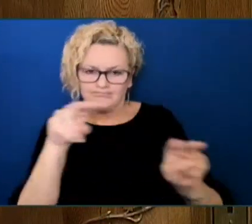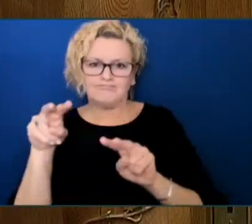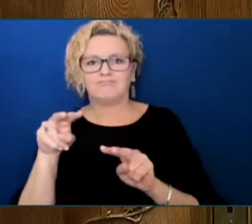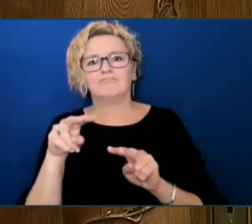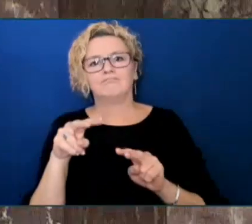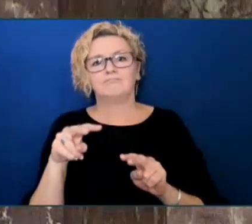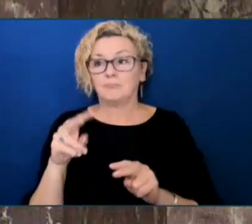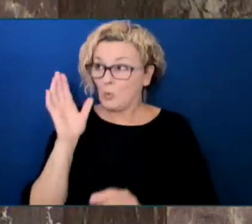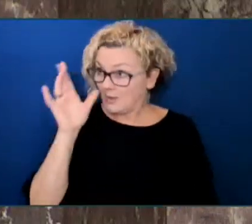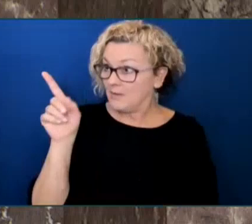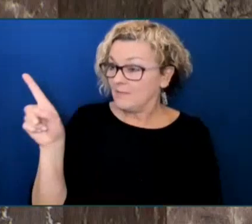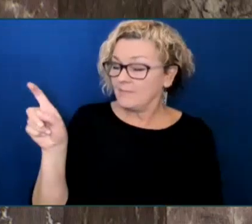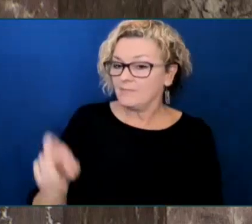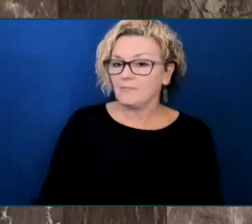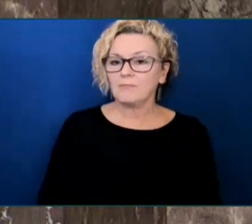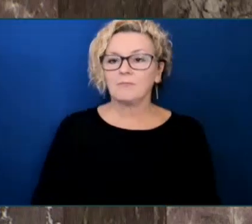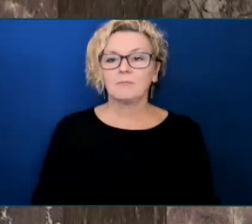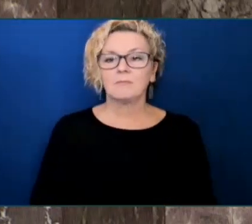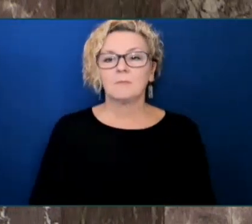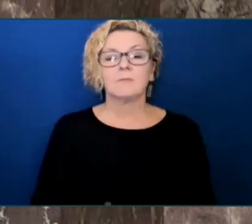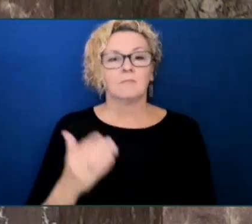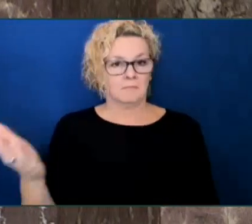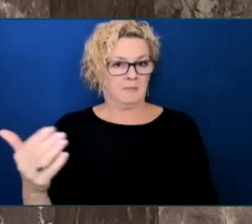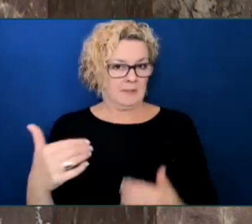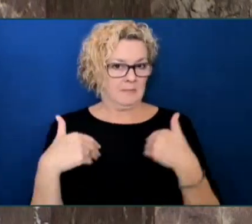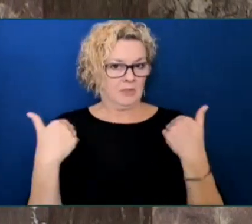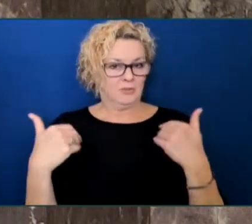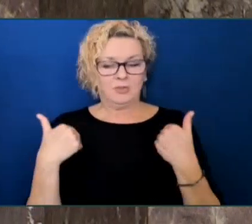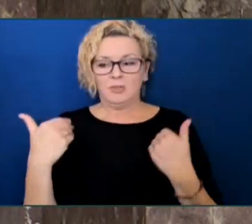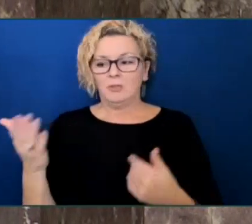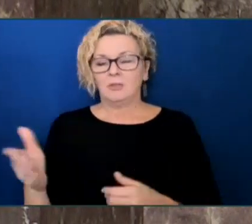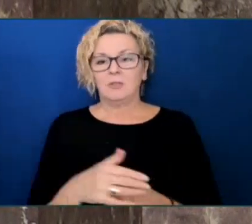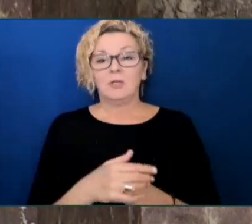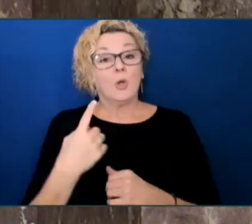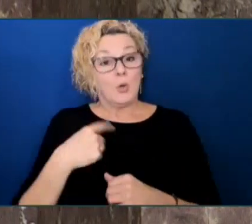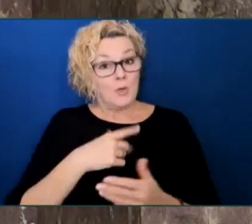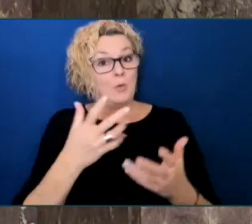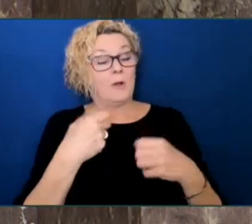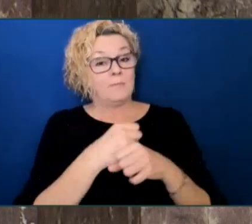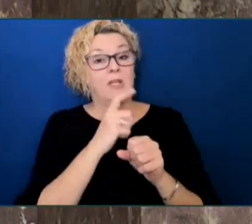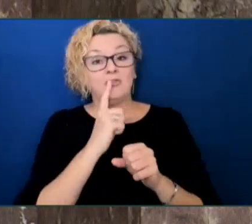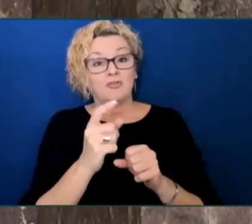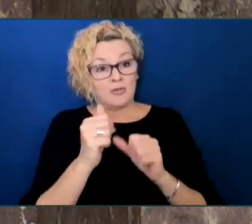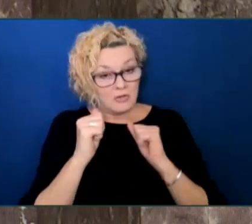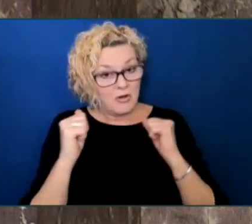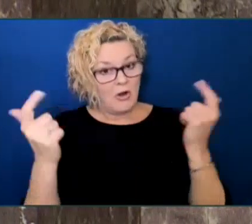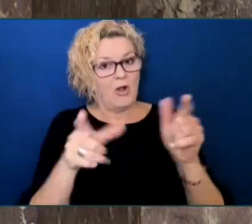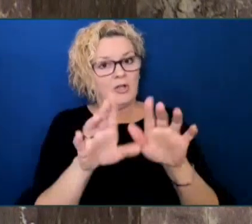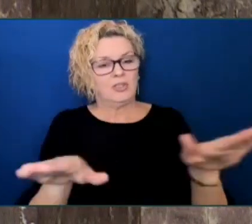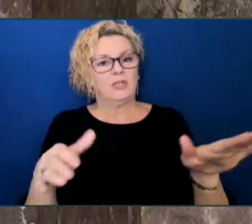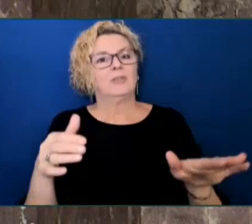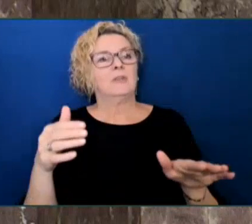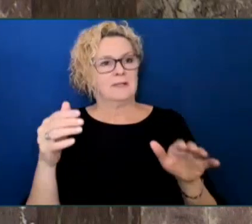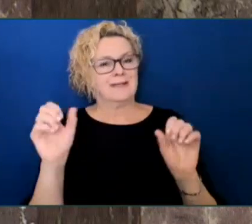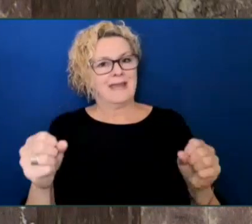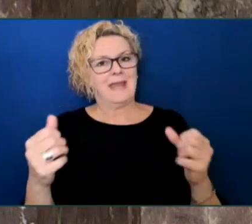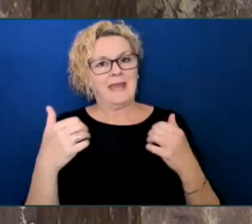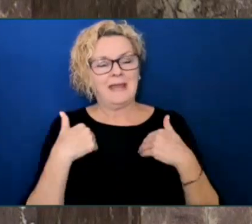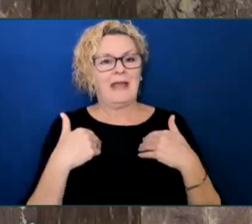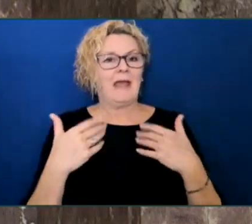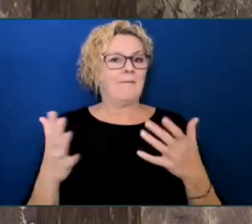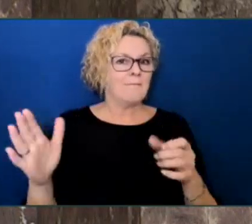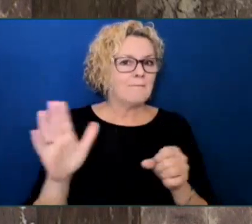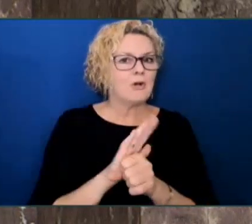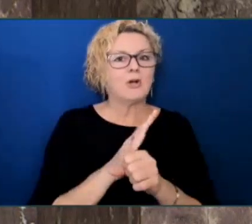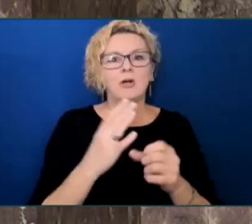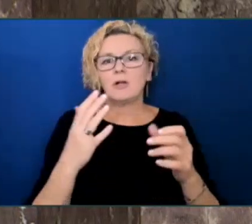want to make sure that every child has access to the services and supports they need to live a full and healthy life. I appreciate the member's question, and I'll have to take it on notice.